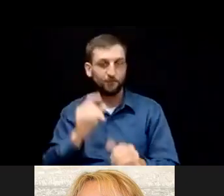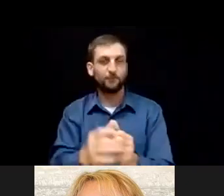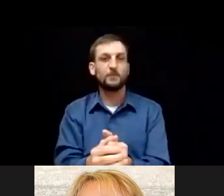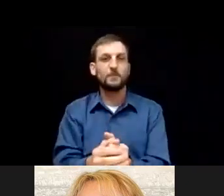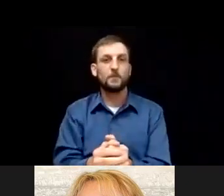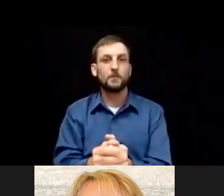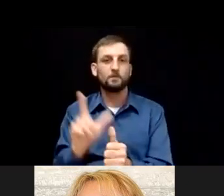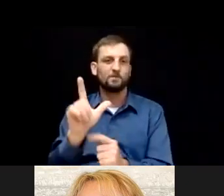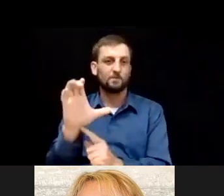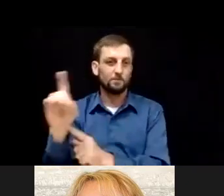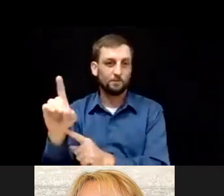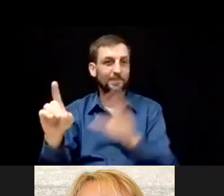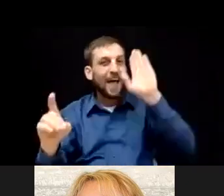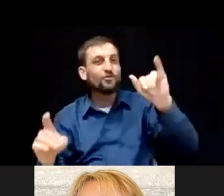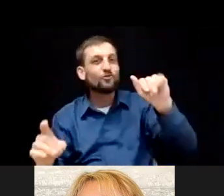Hi, Jana.